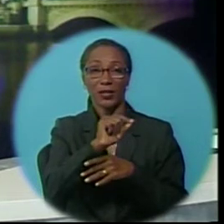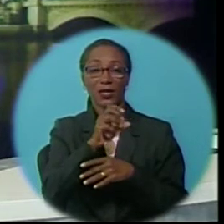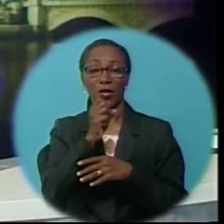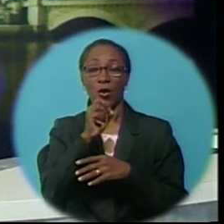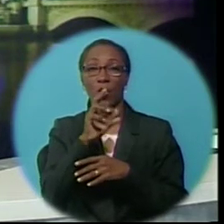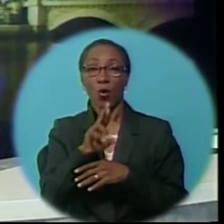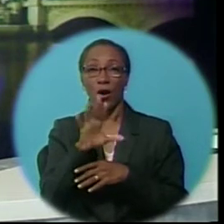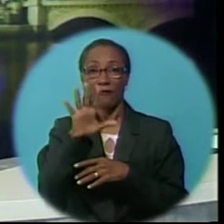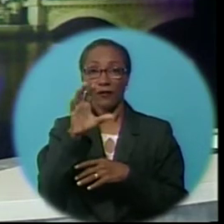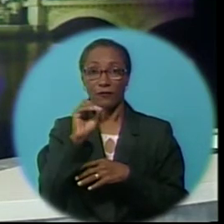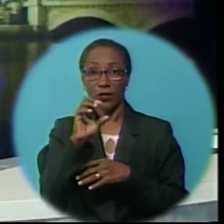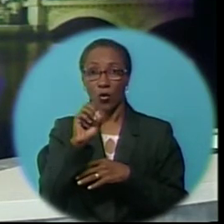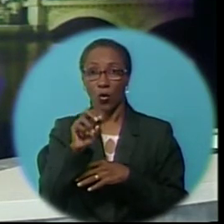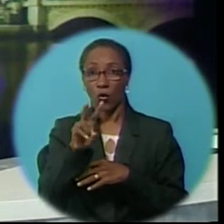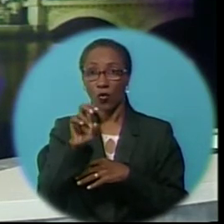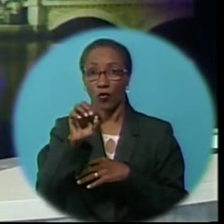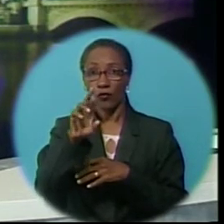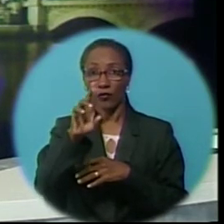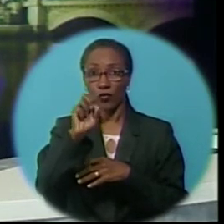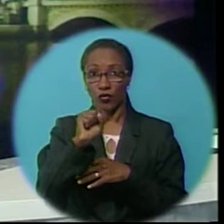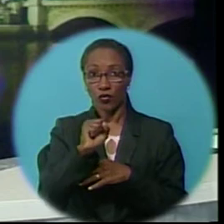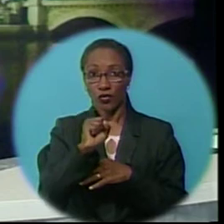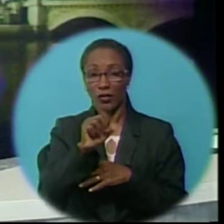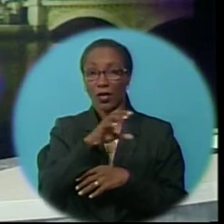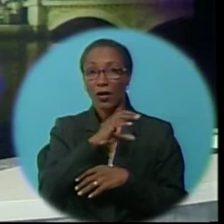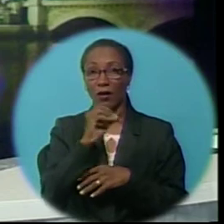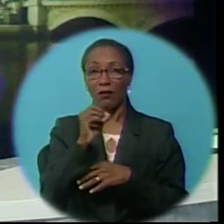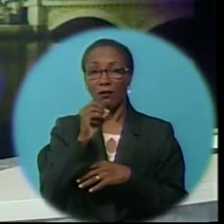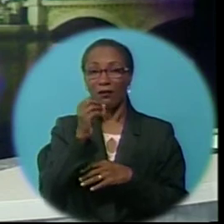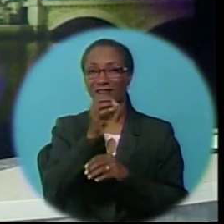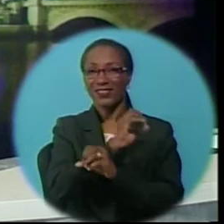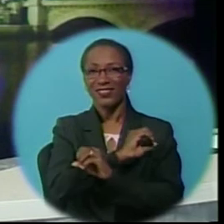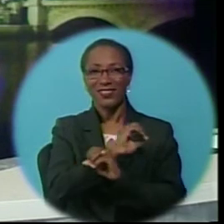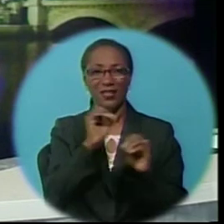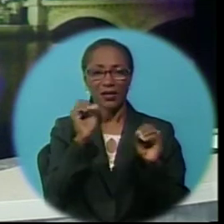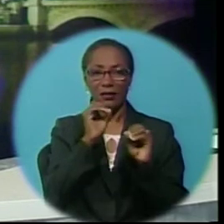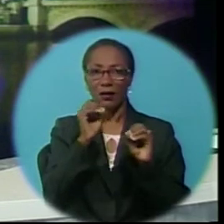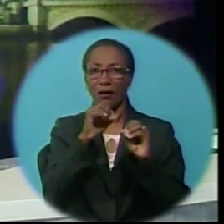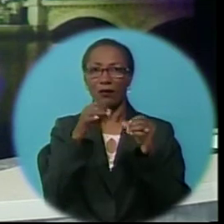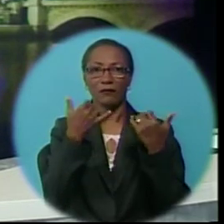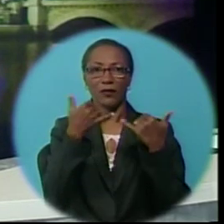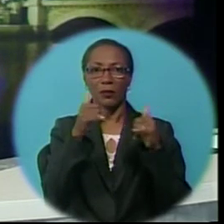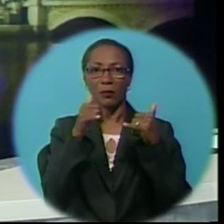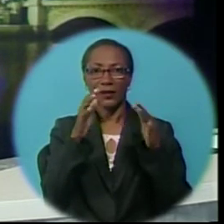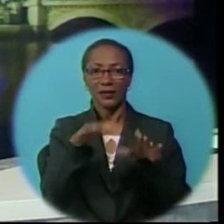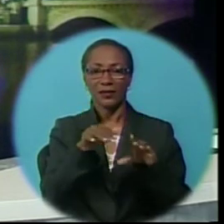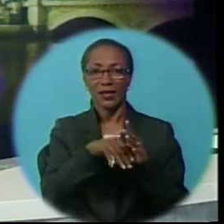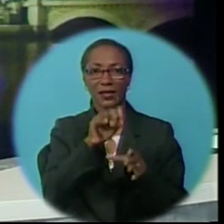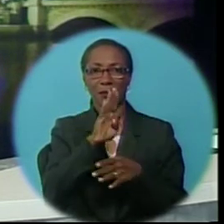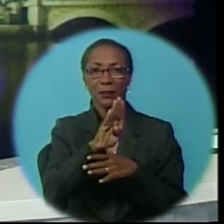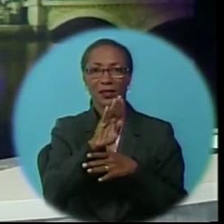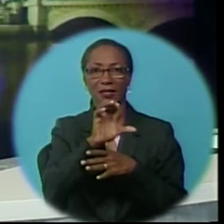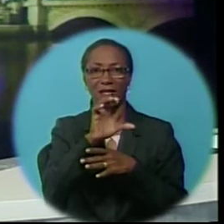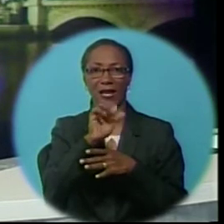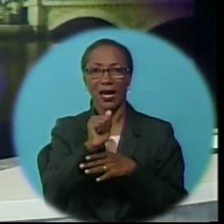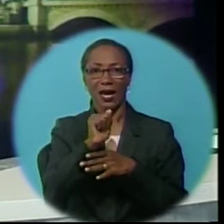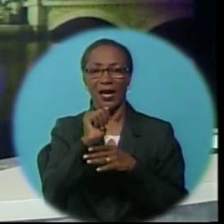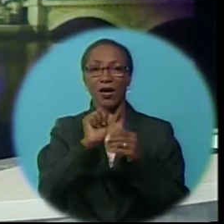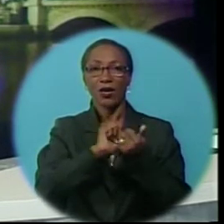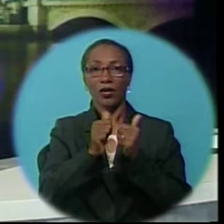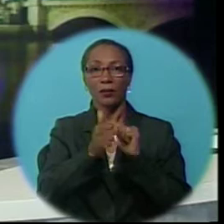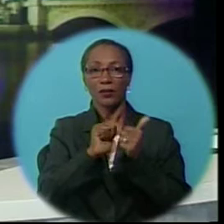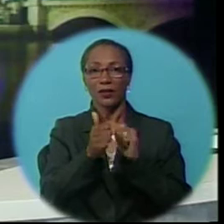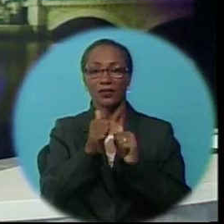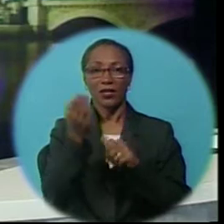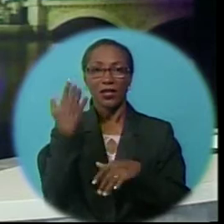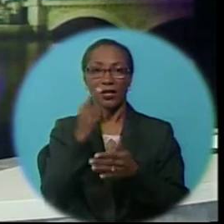tournament. None of the school teams or players in any of the BCA competitions last weekend turned up at their respective venues by order of